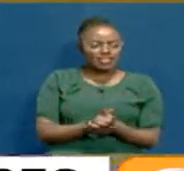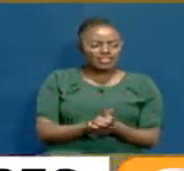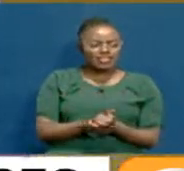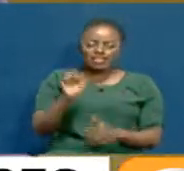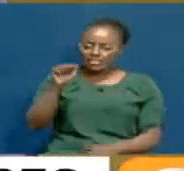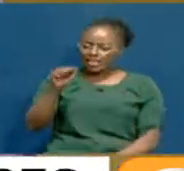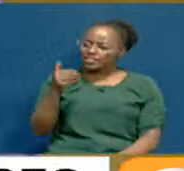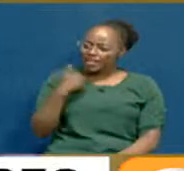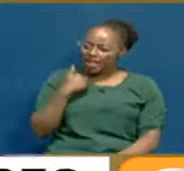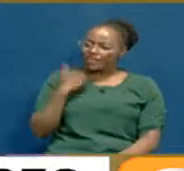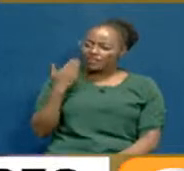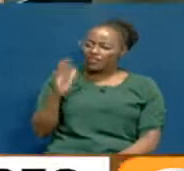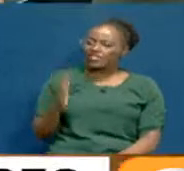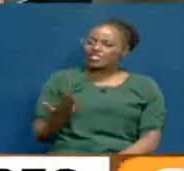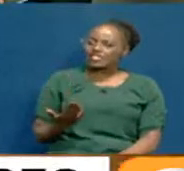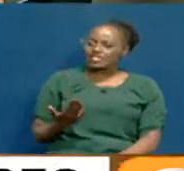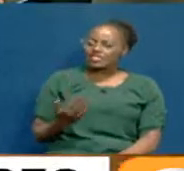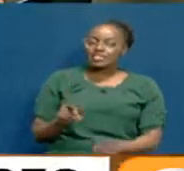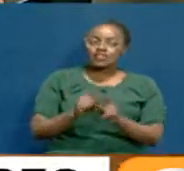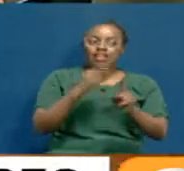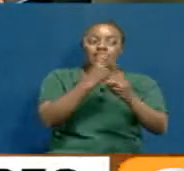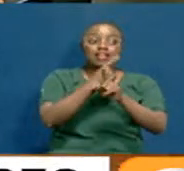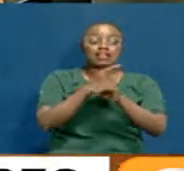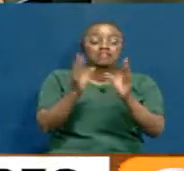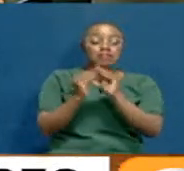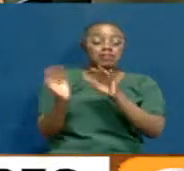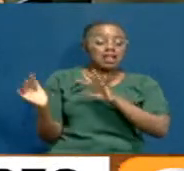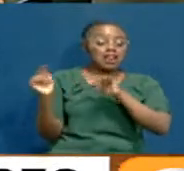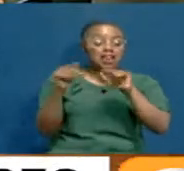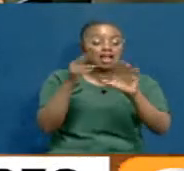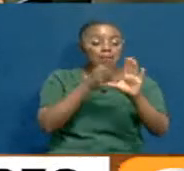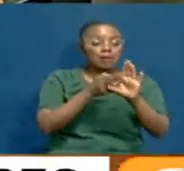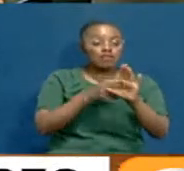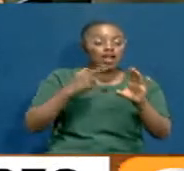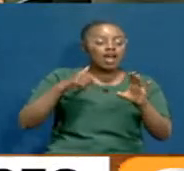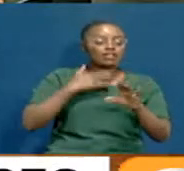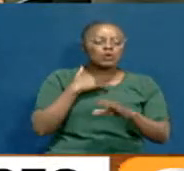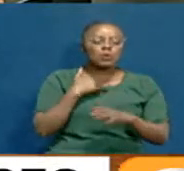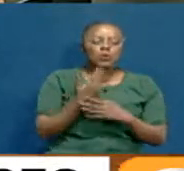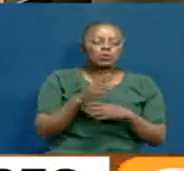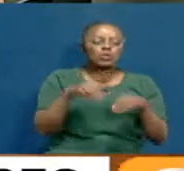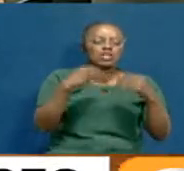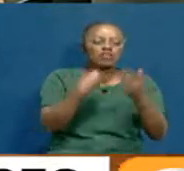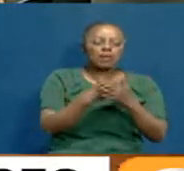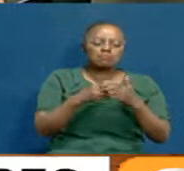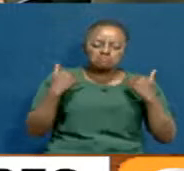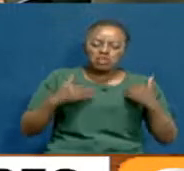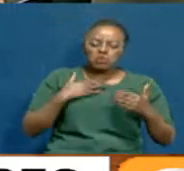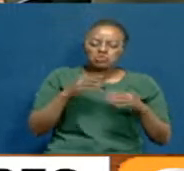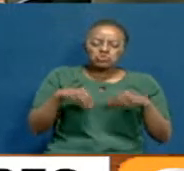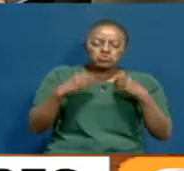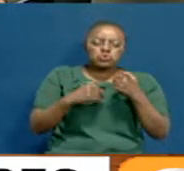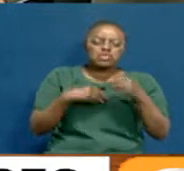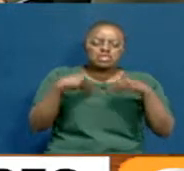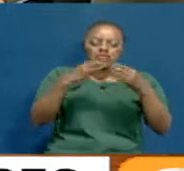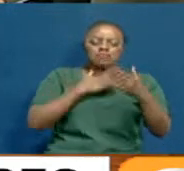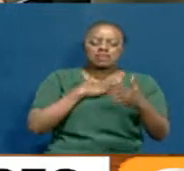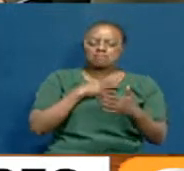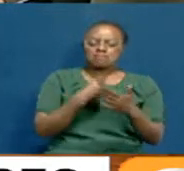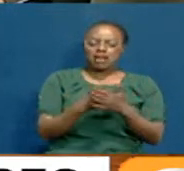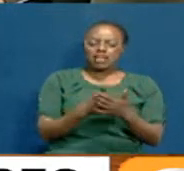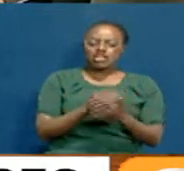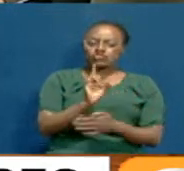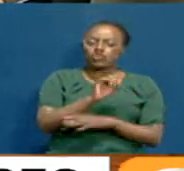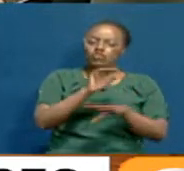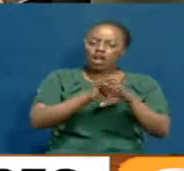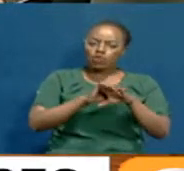yes, you have. Yes. The various meetings I've attended, many of us do not want handouts. As a business person, I don't want handout. I want a